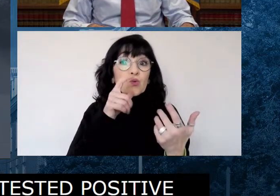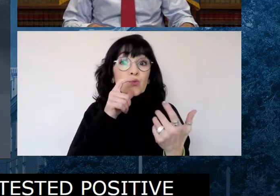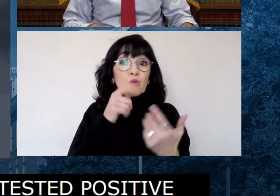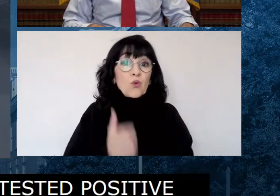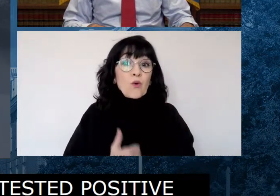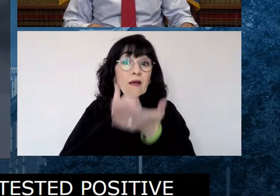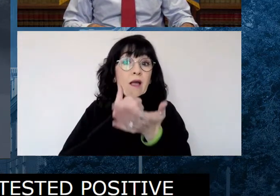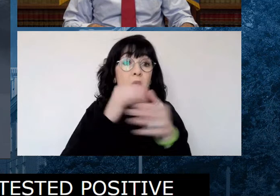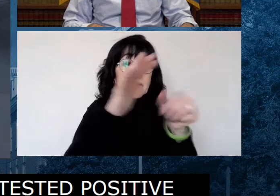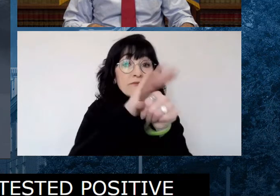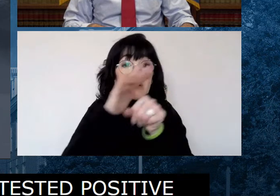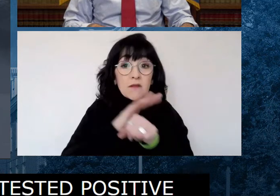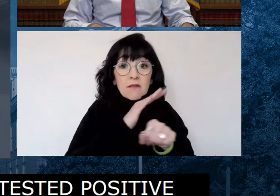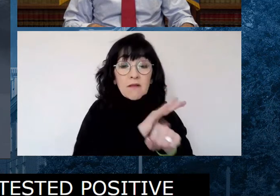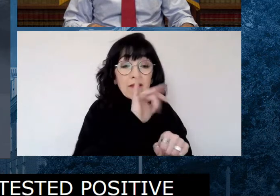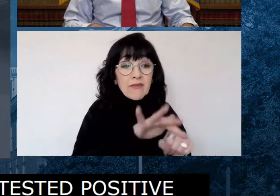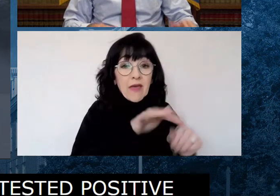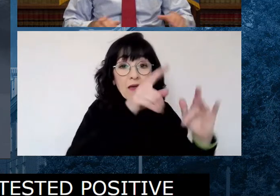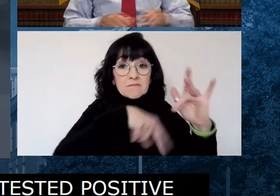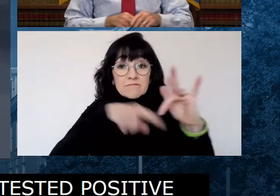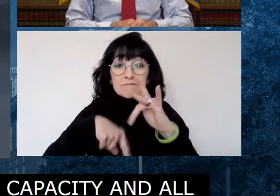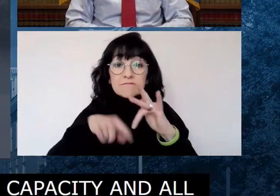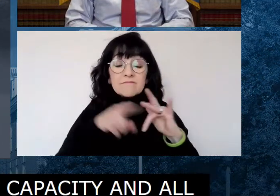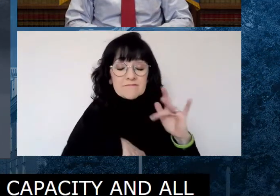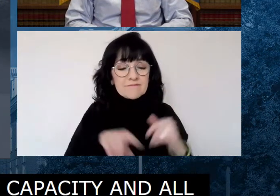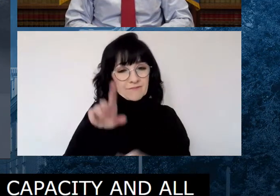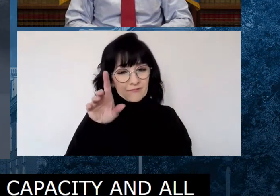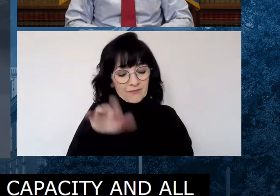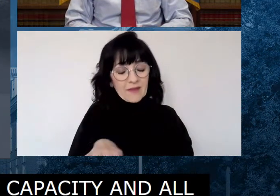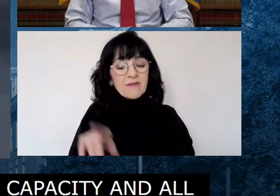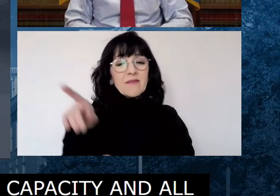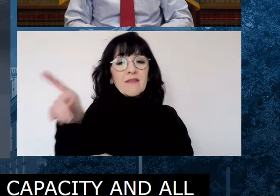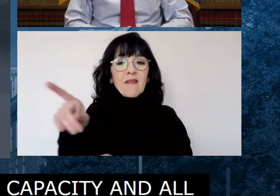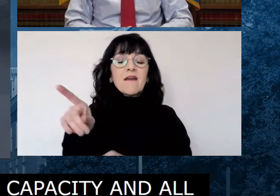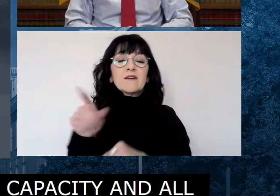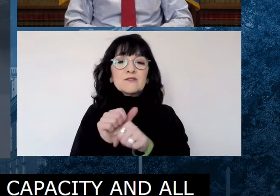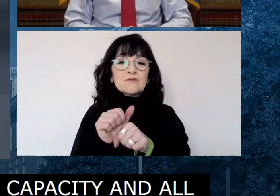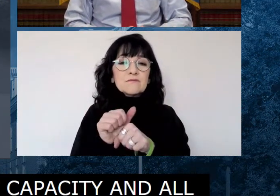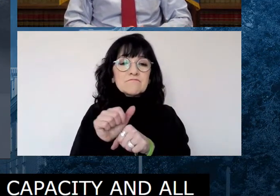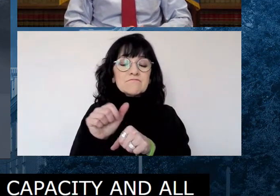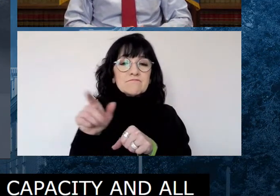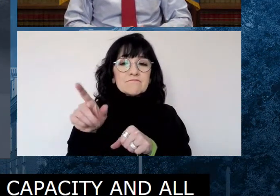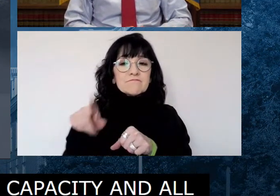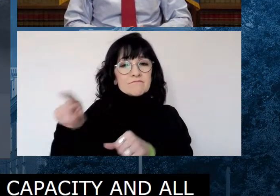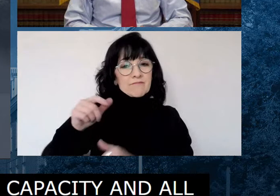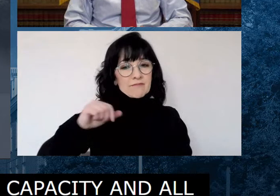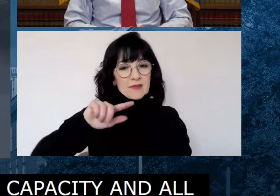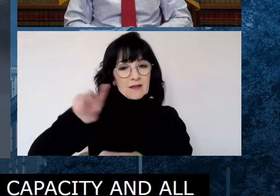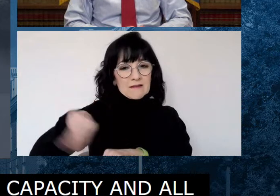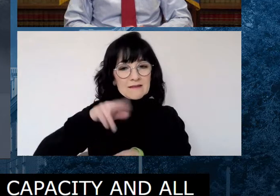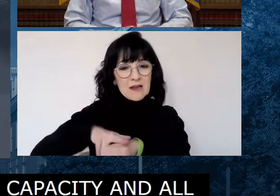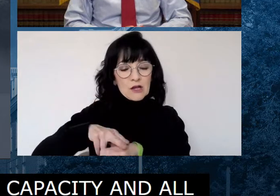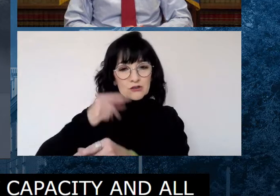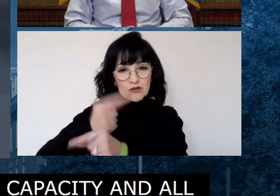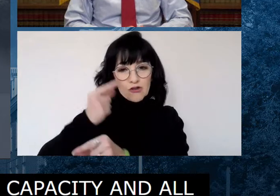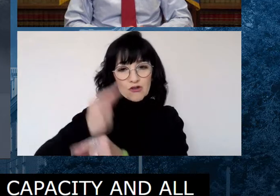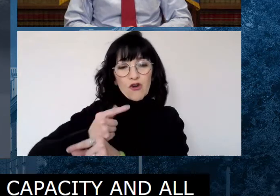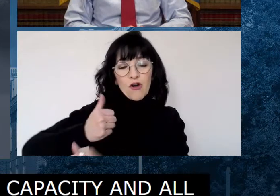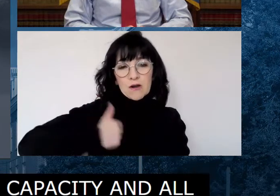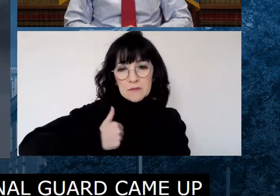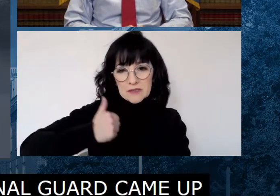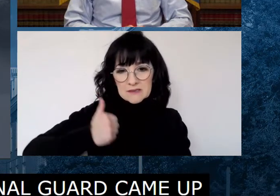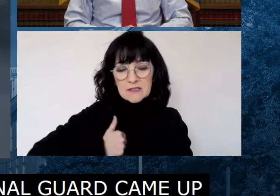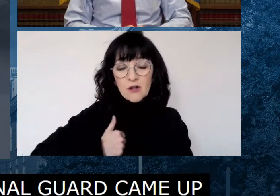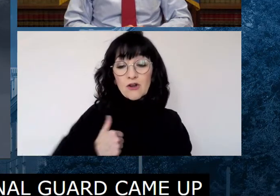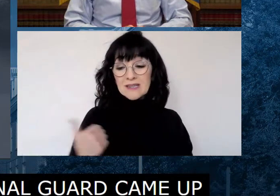case. Was with our governors from other states across the country this past weekend. Lots of conversations